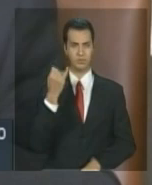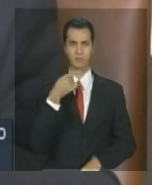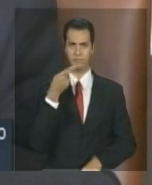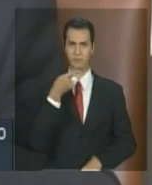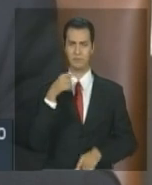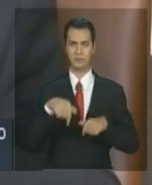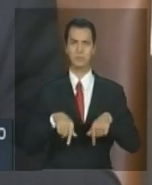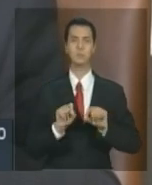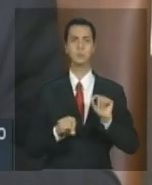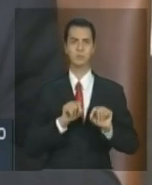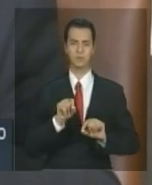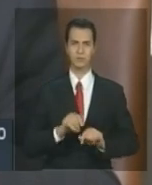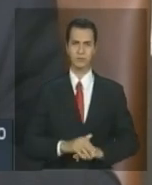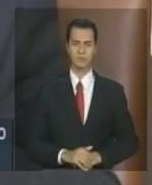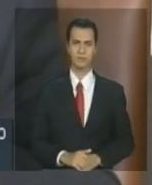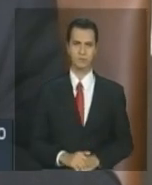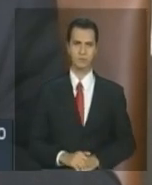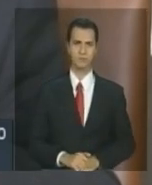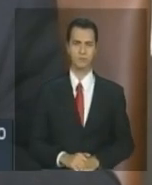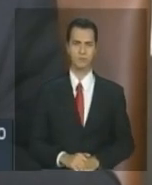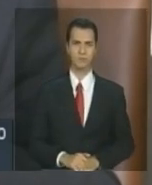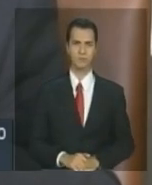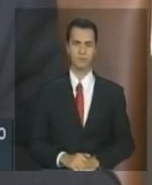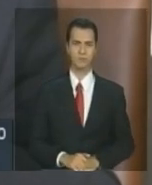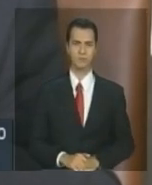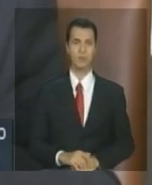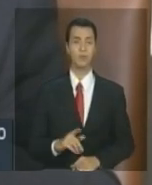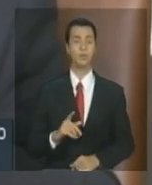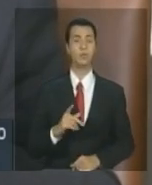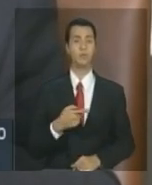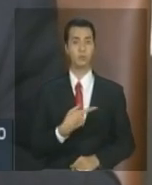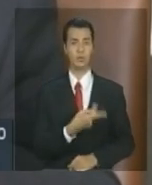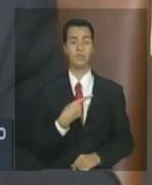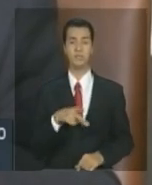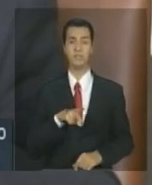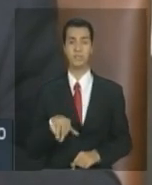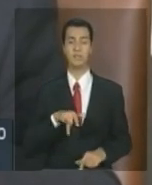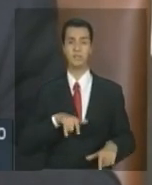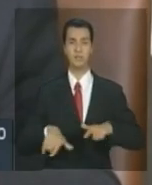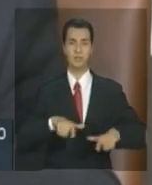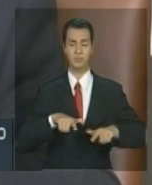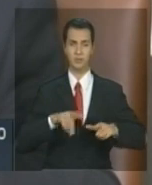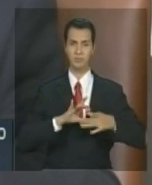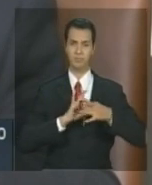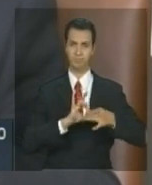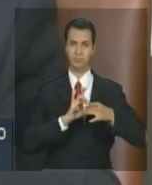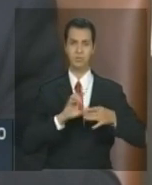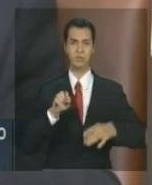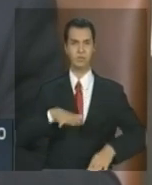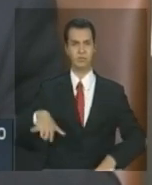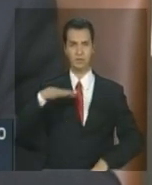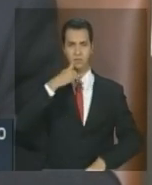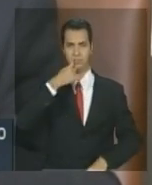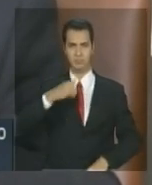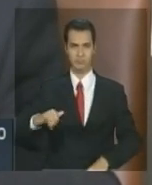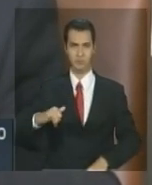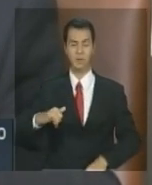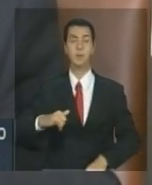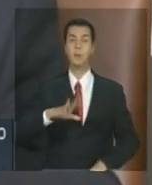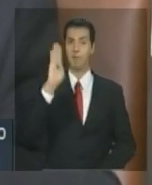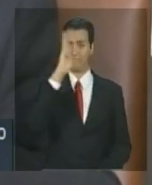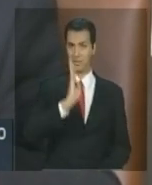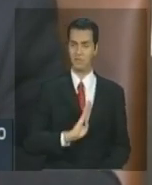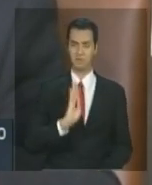que nós vamos fazer um trabalho muito grande de cooperação em termos energéticos. O Brasil é um